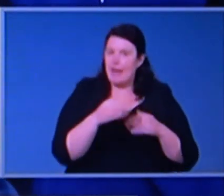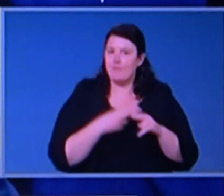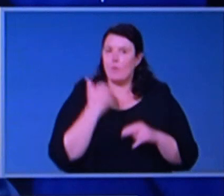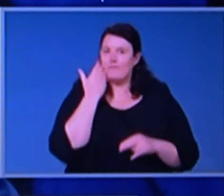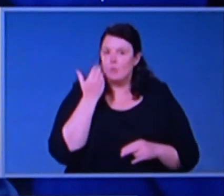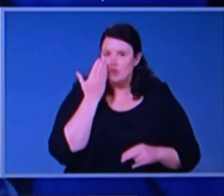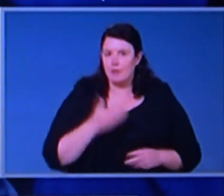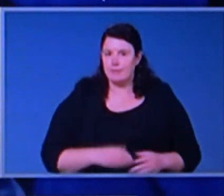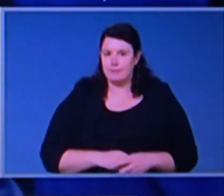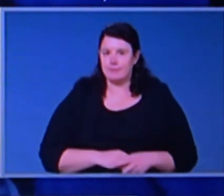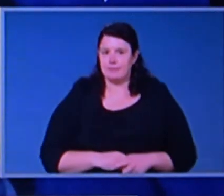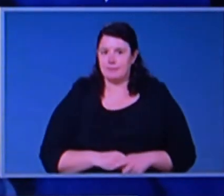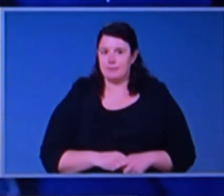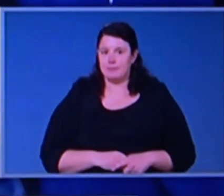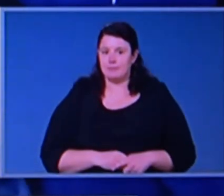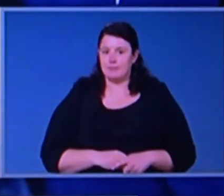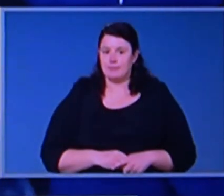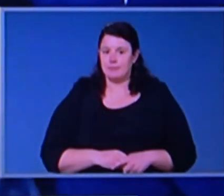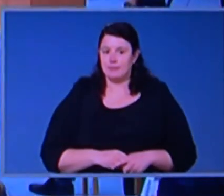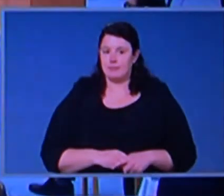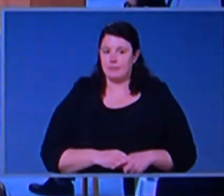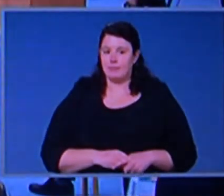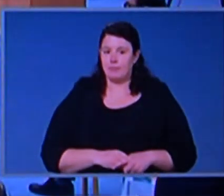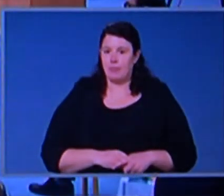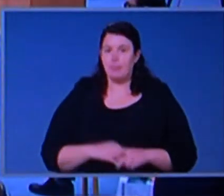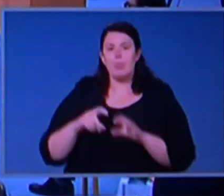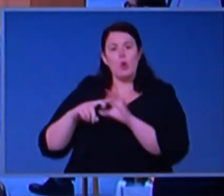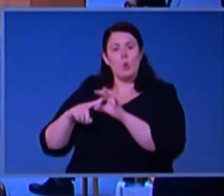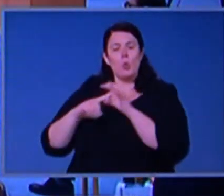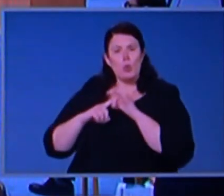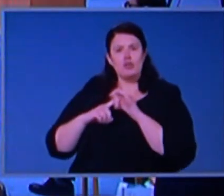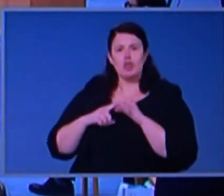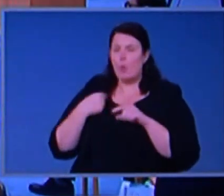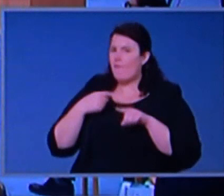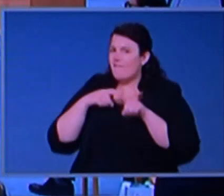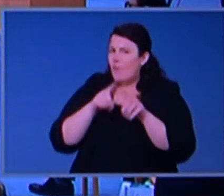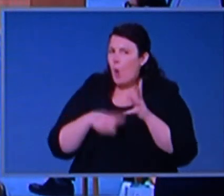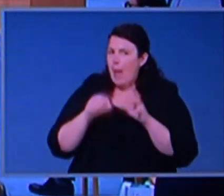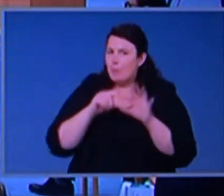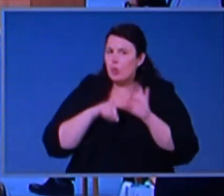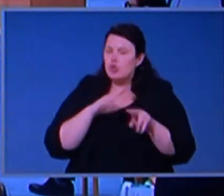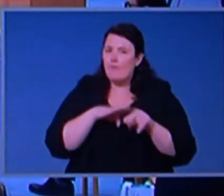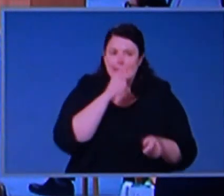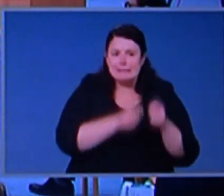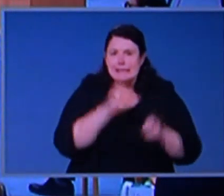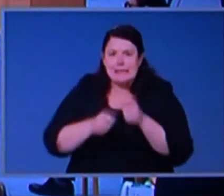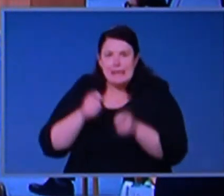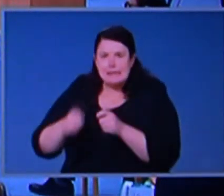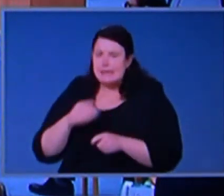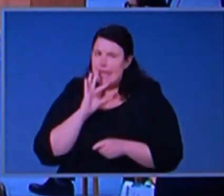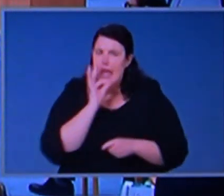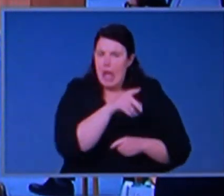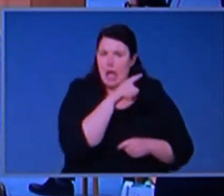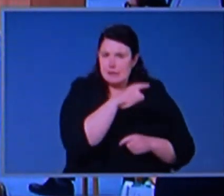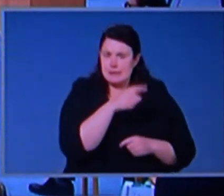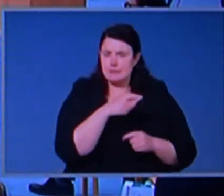that. So, David... testing. Sure. A follow-up question on testing. To you, Professor Murphy, you